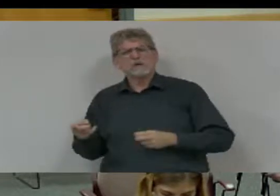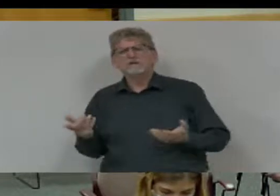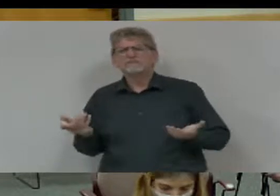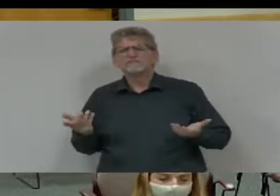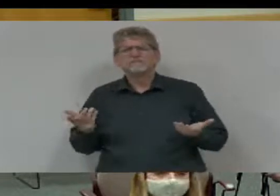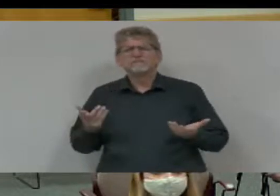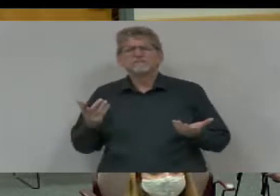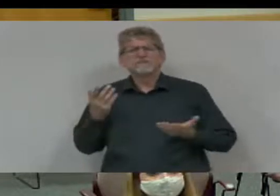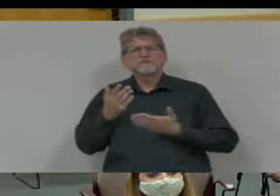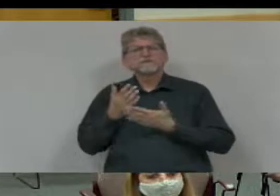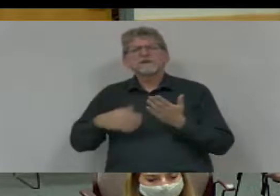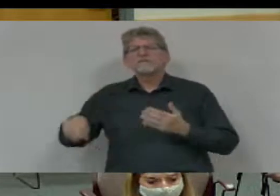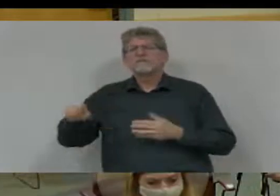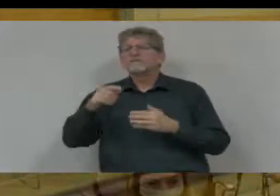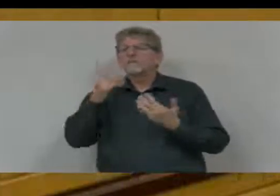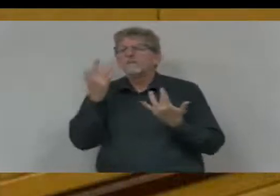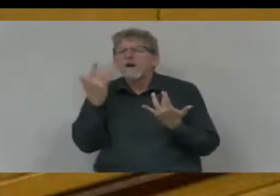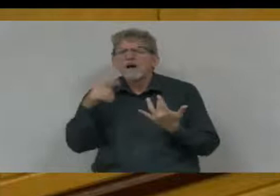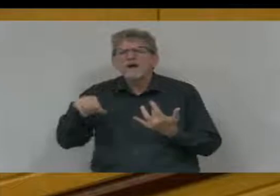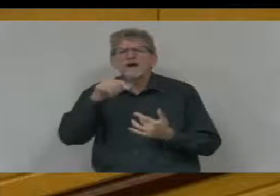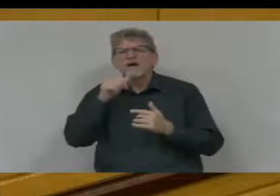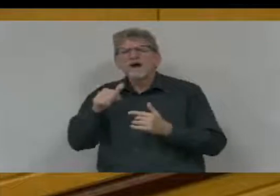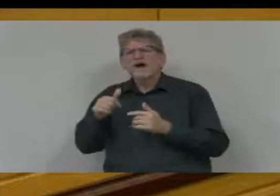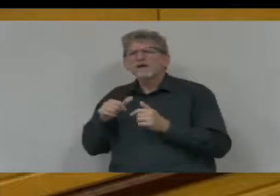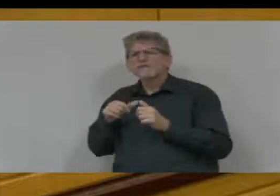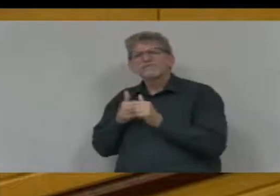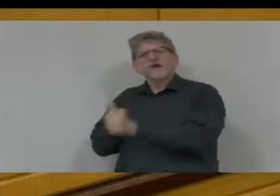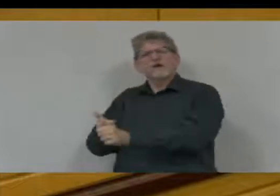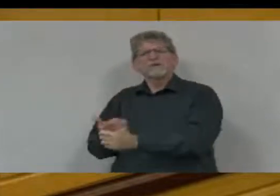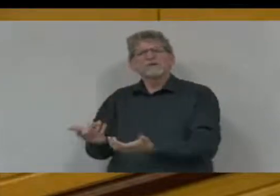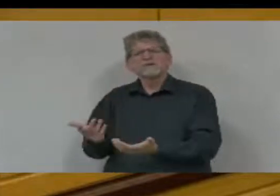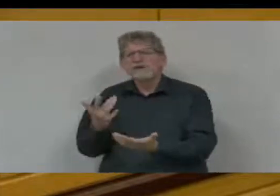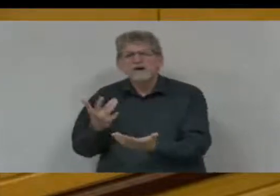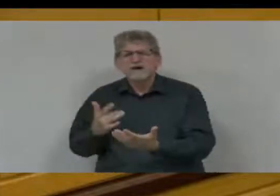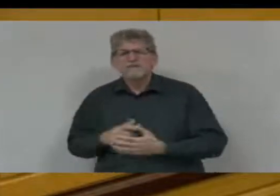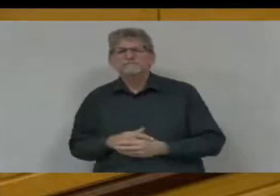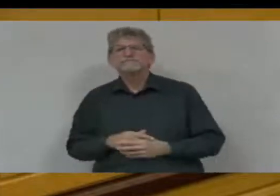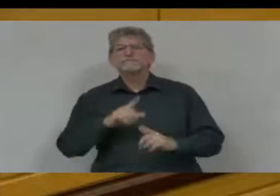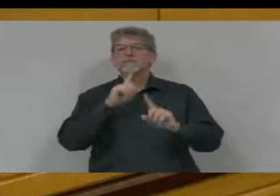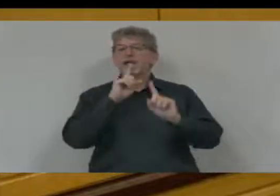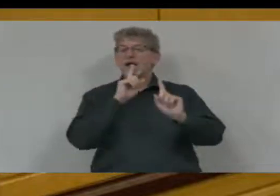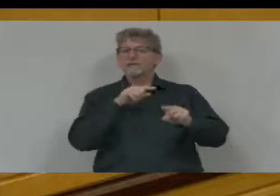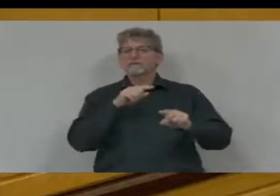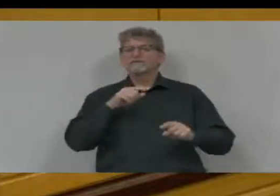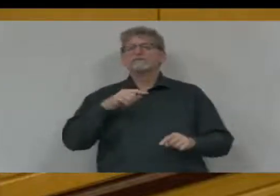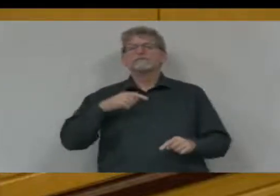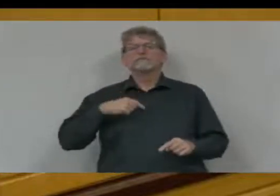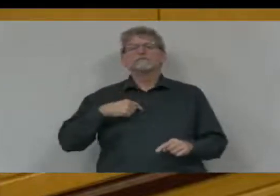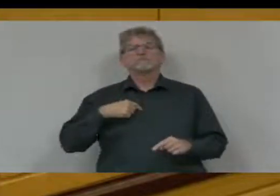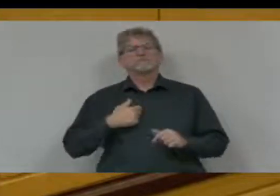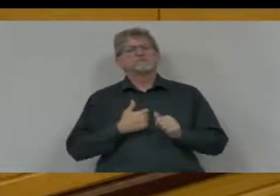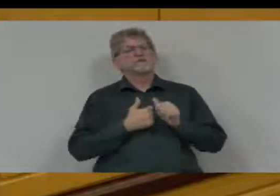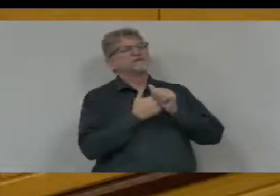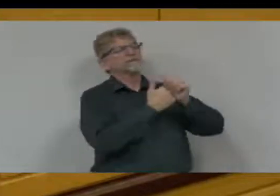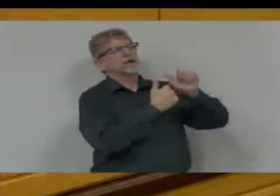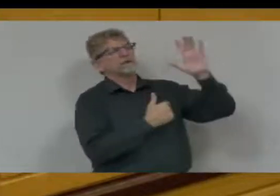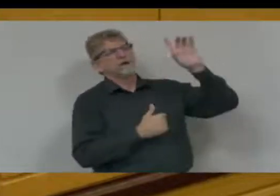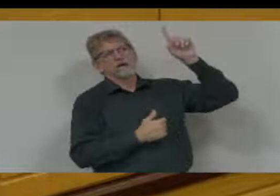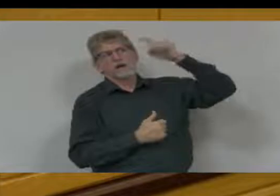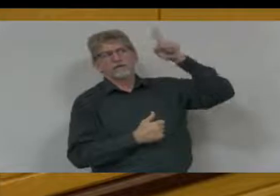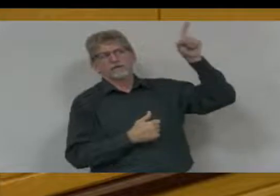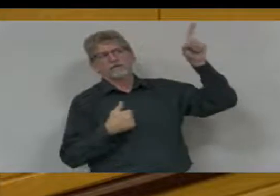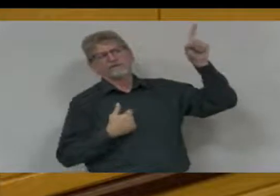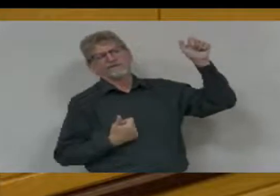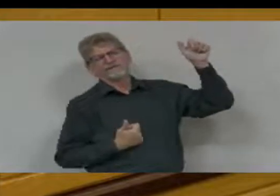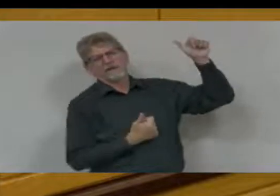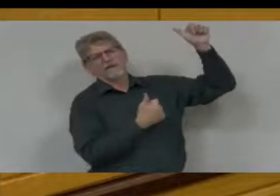I mean, we chose to follow the governor's recommendation and make an advisory. We know that there are going to be businesses and